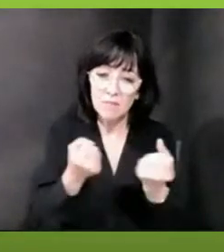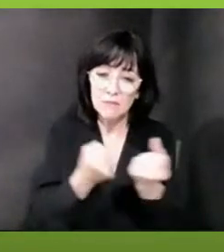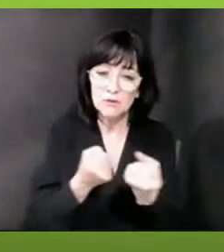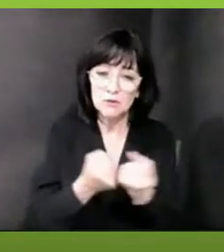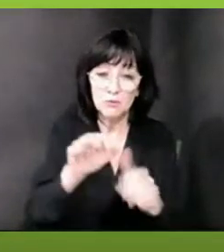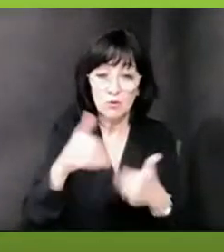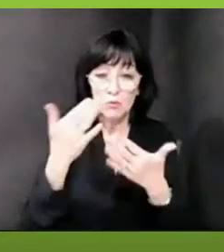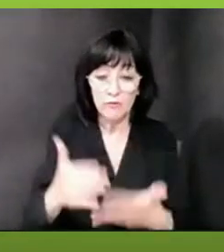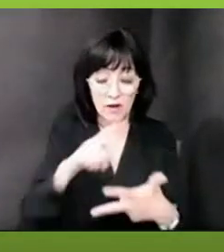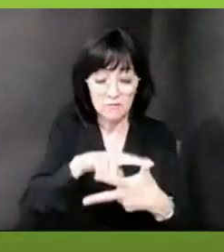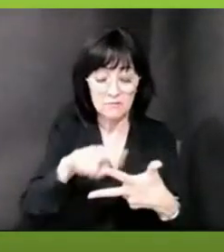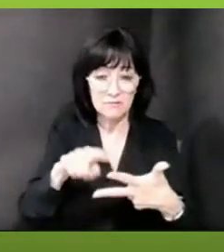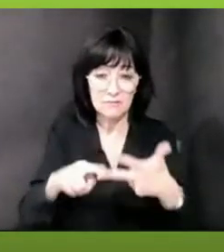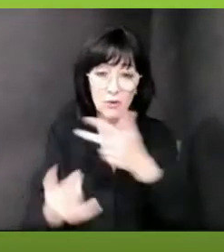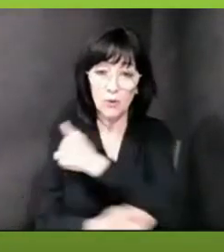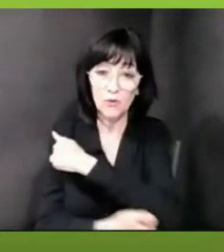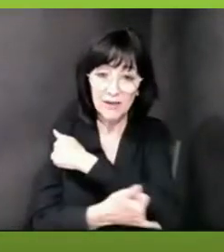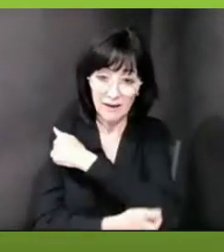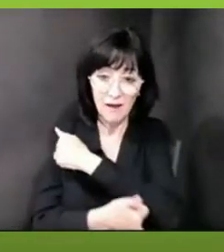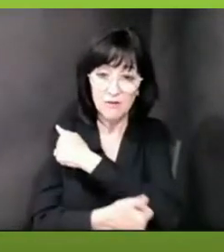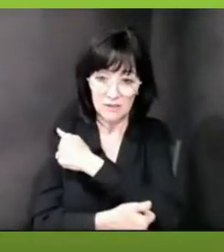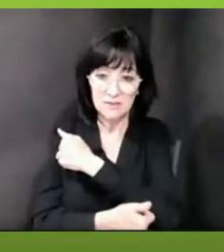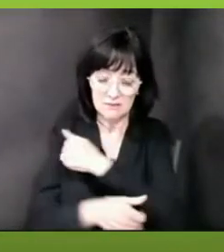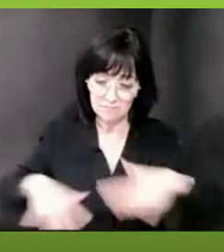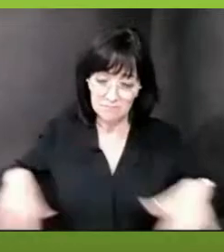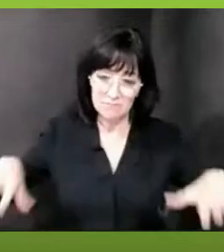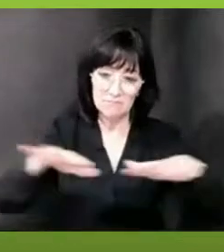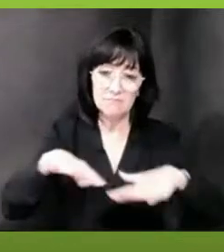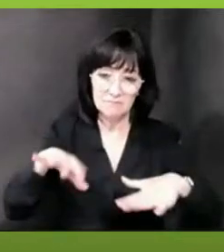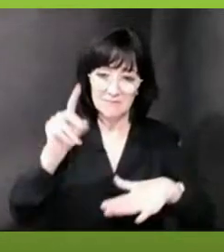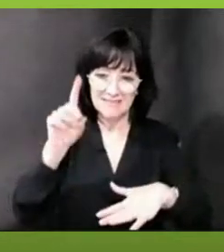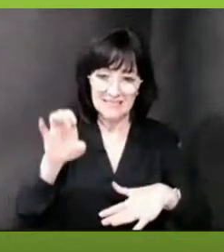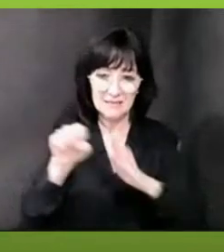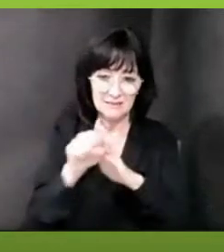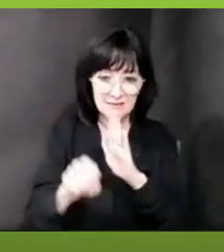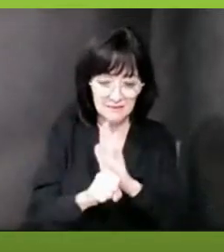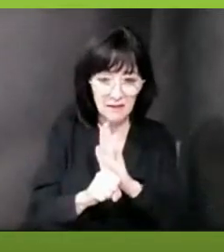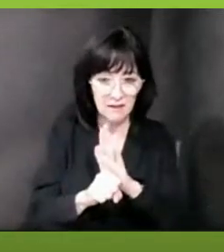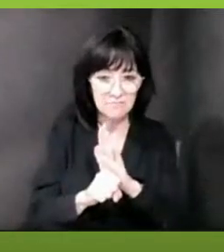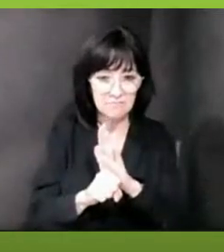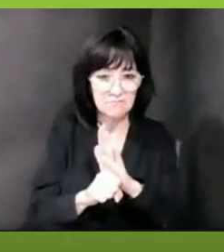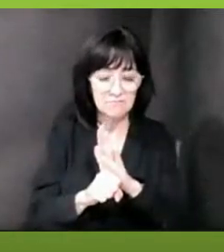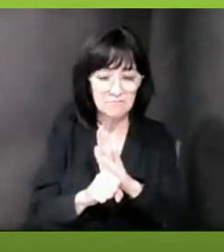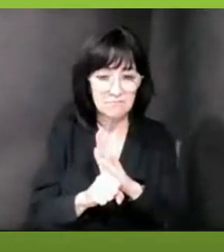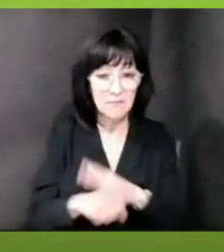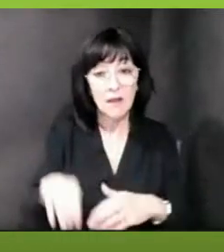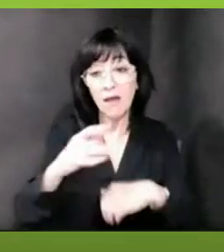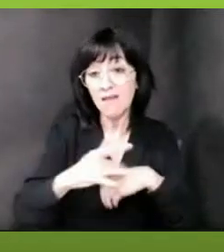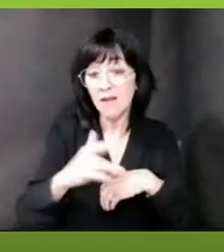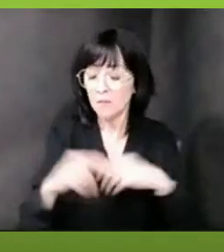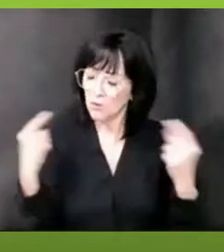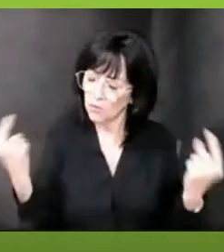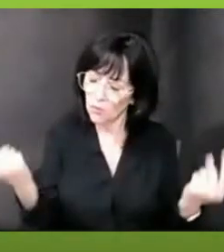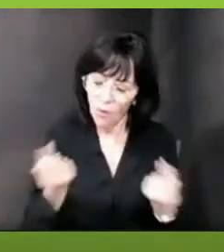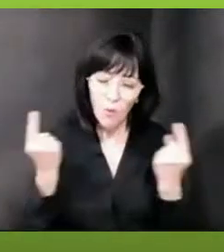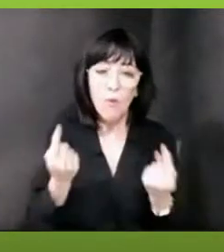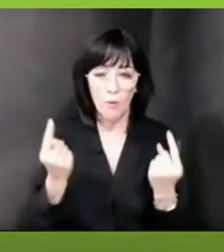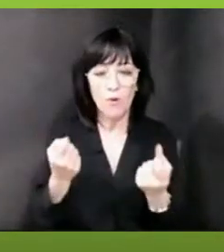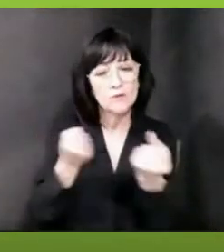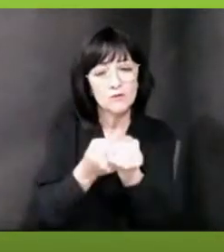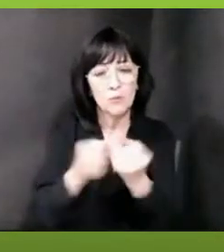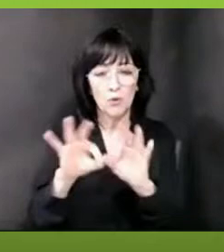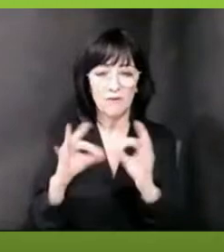3 counties throughout the state, and we always have availability to support more families.